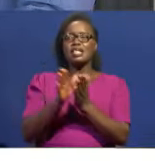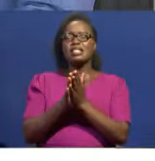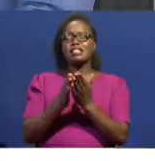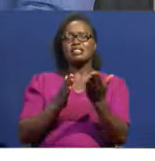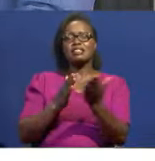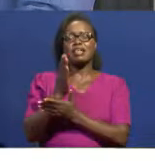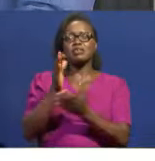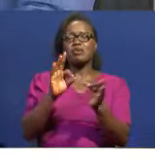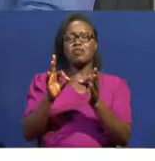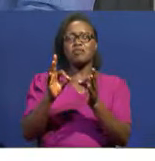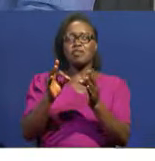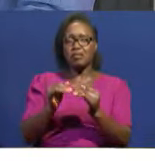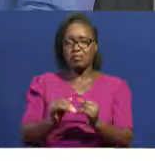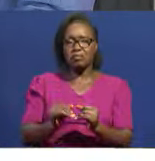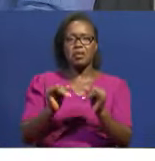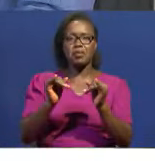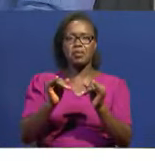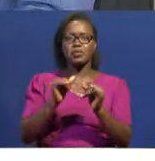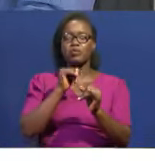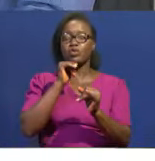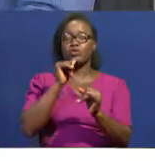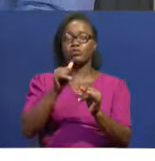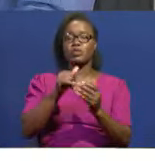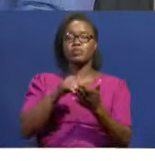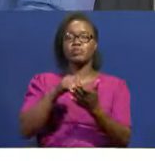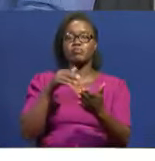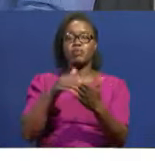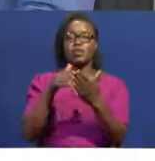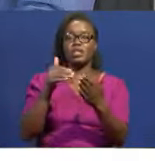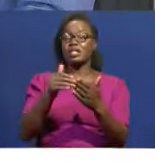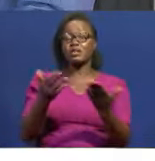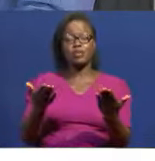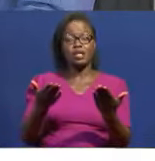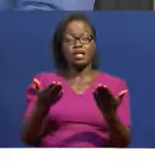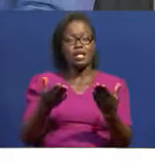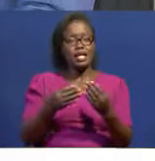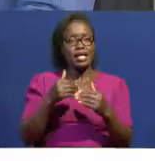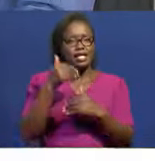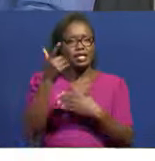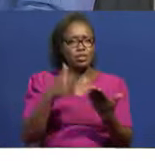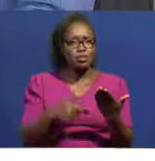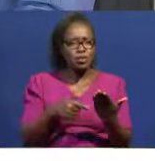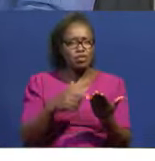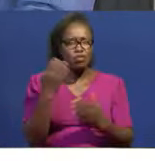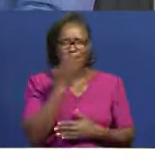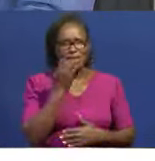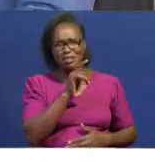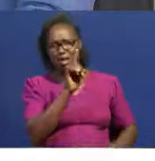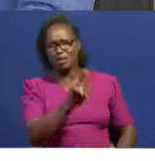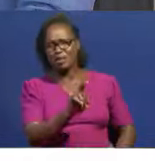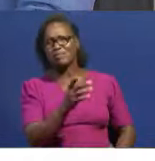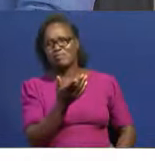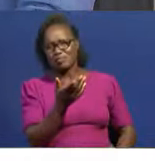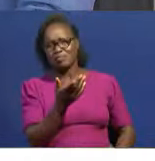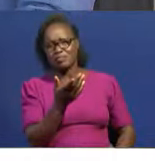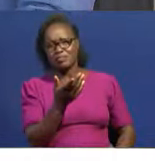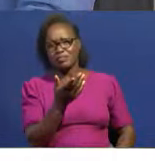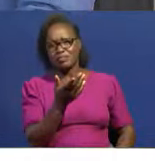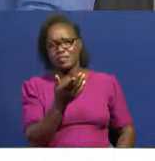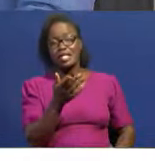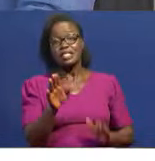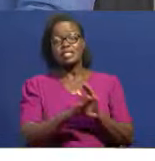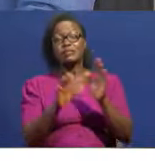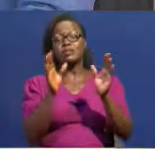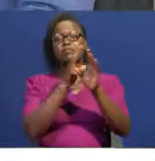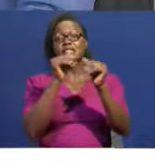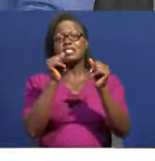trial will not be infringed in any way. So what next for the impeached DP Rigathi Gachagua as the